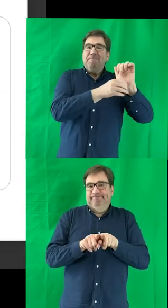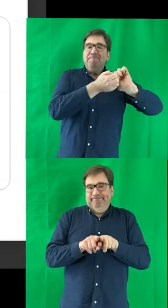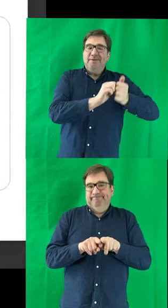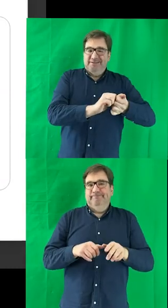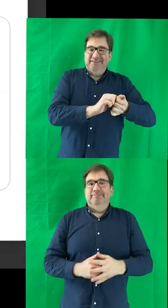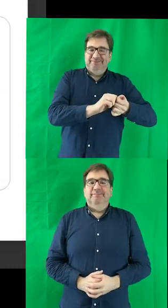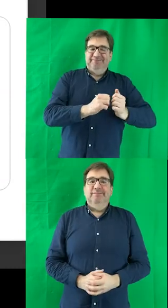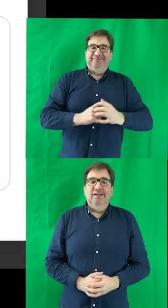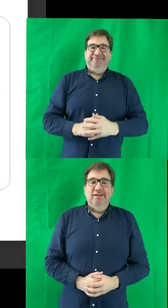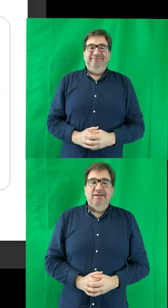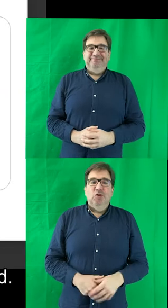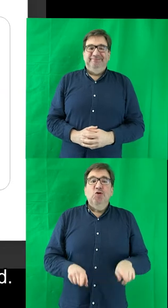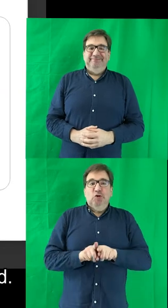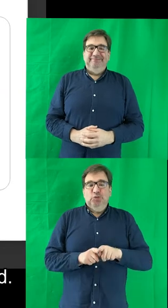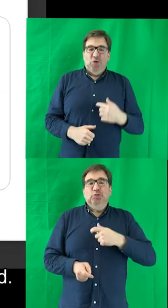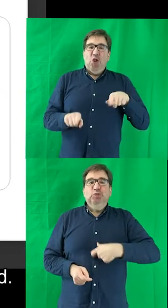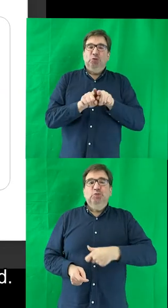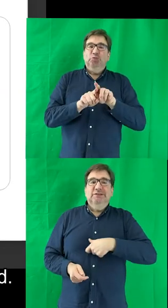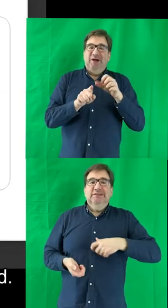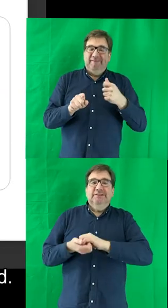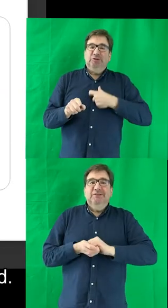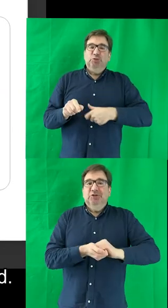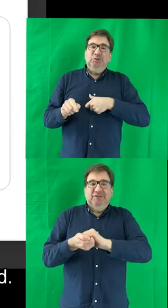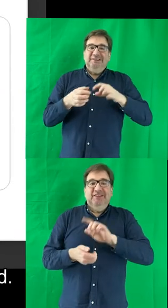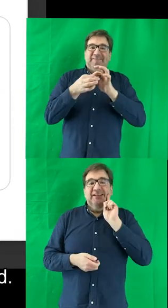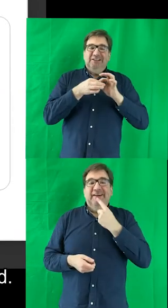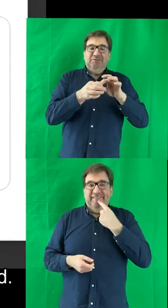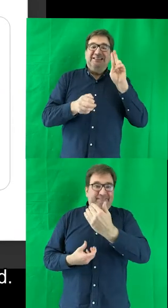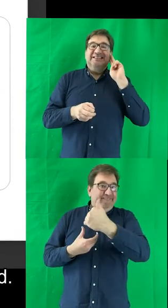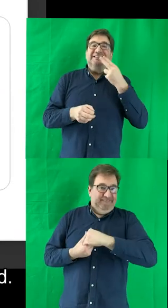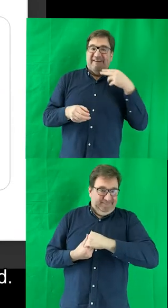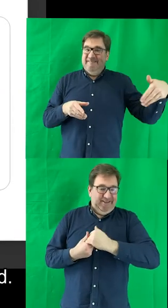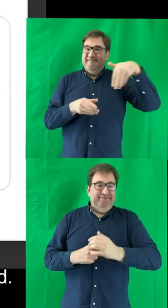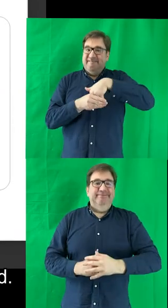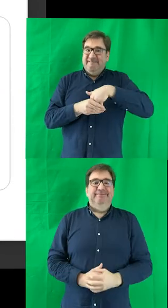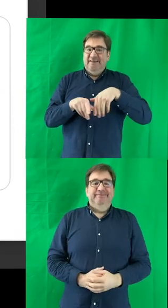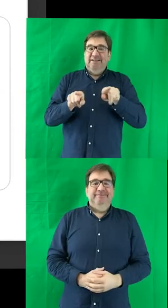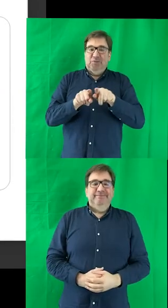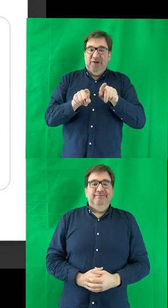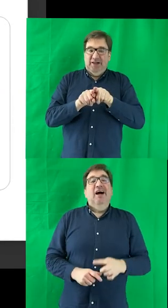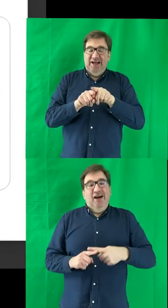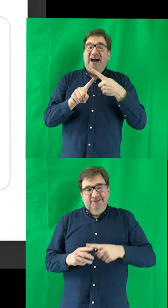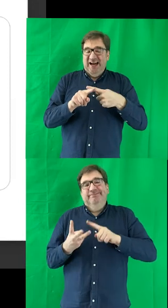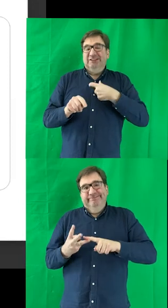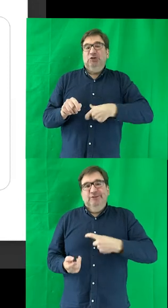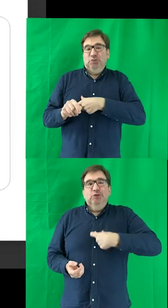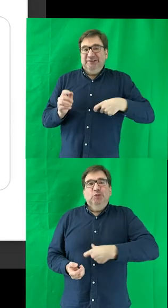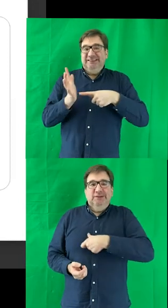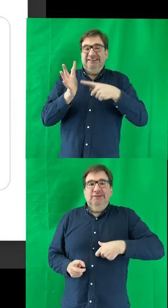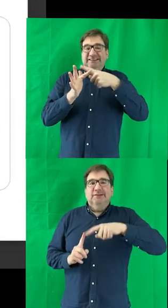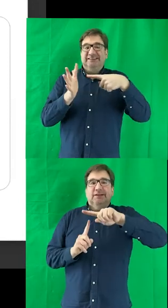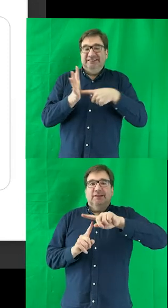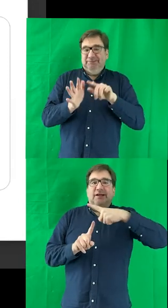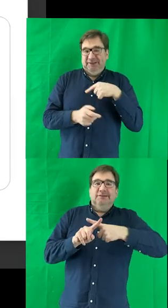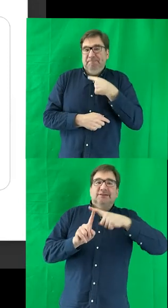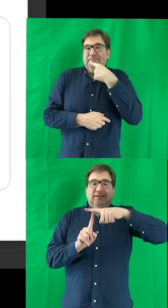foreign partner. And we also have the Swiss Federation of the Deaf on board and Swiss Text, whom